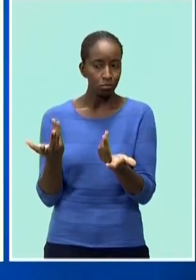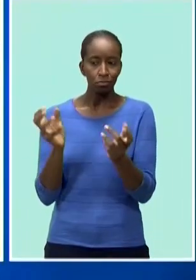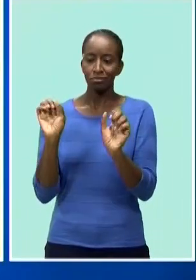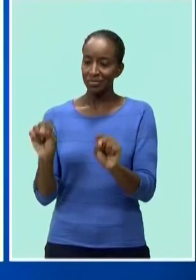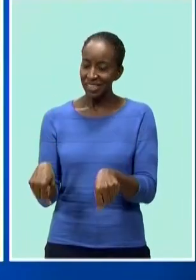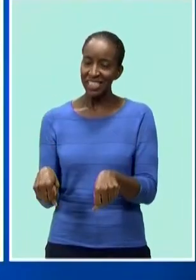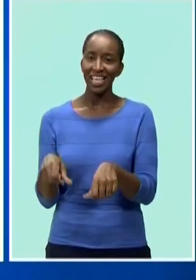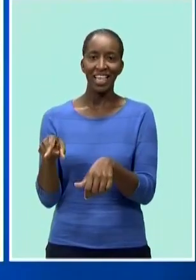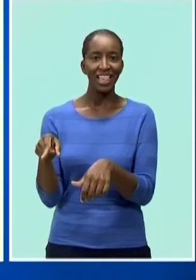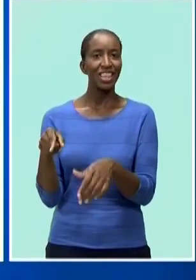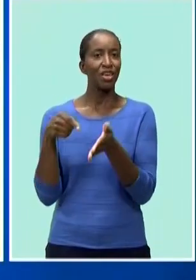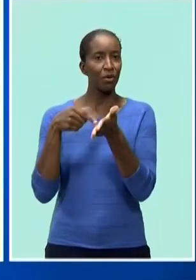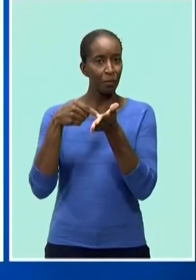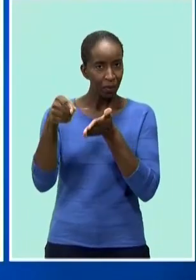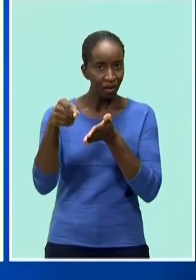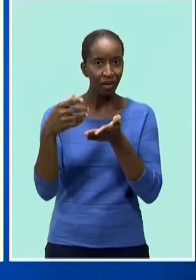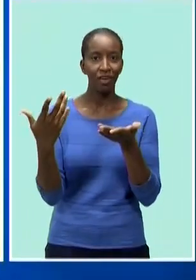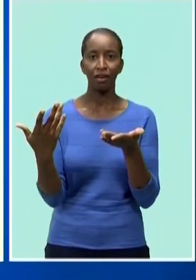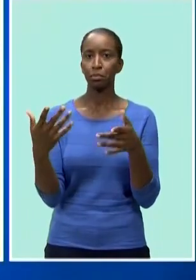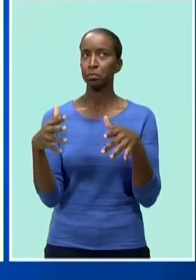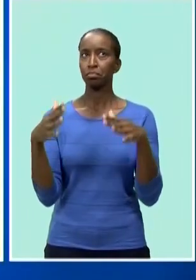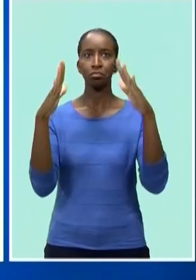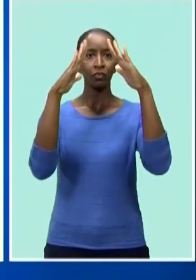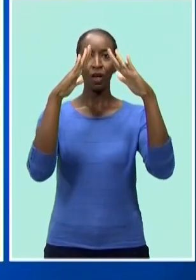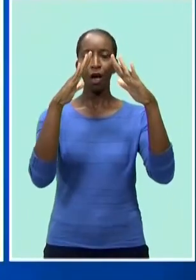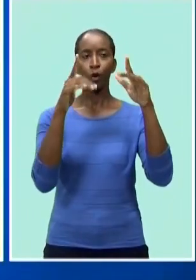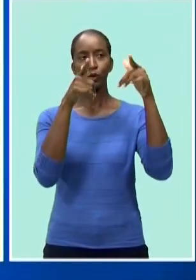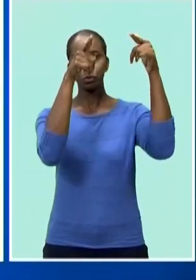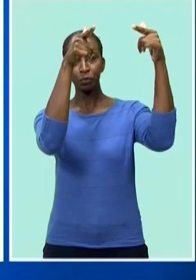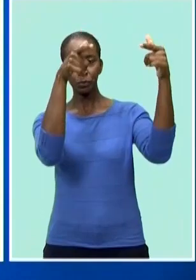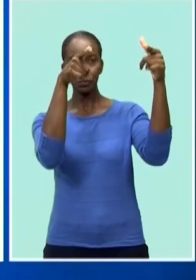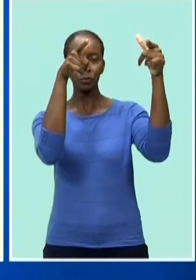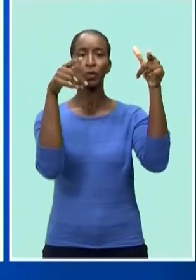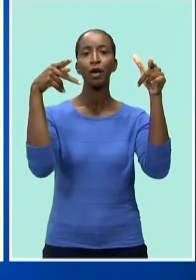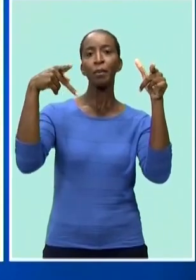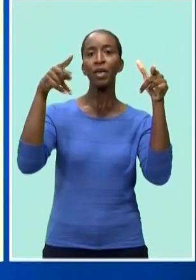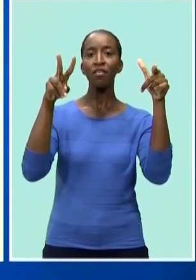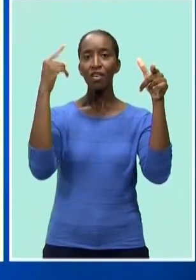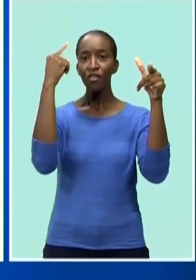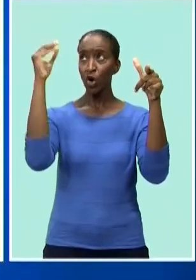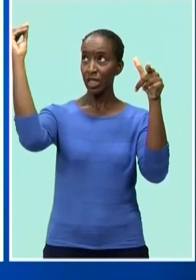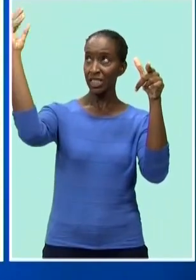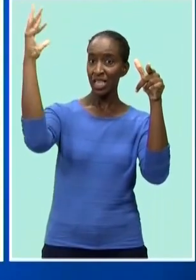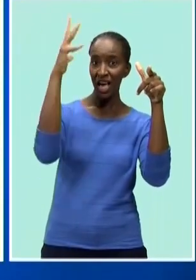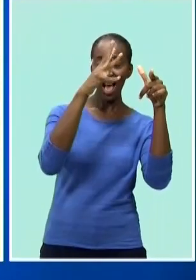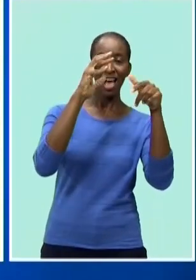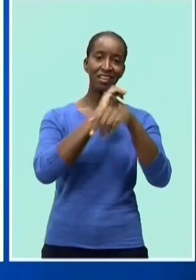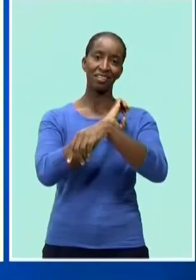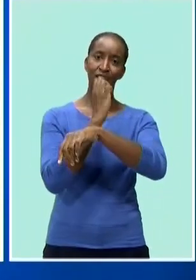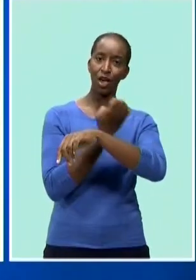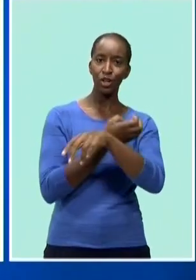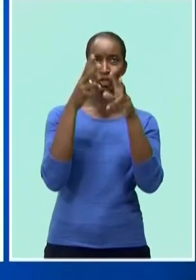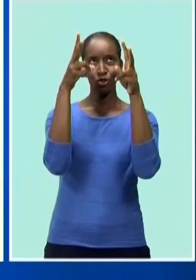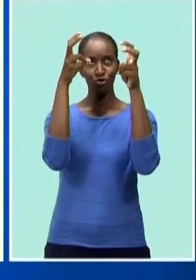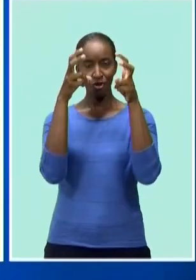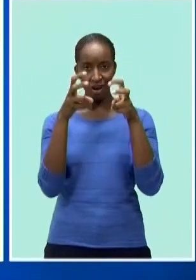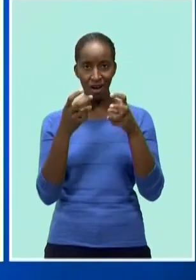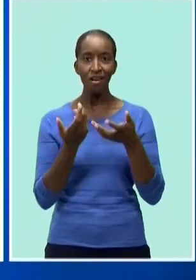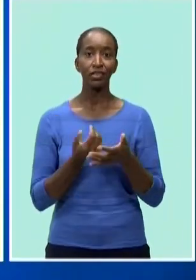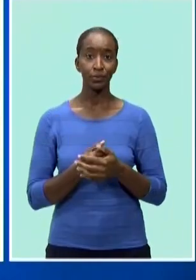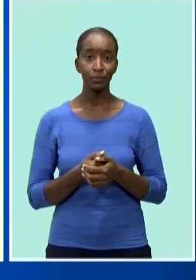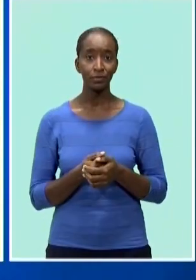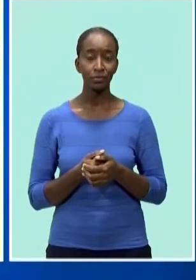electricity should not be in a position to put a PV panel on their house so that they can enjoy the basic amenities